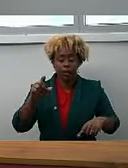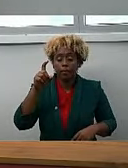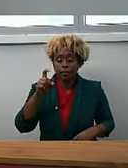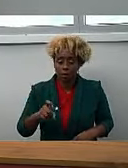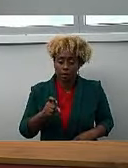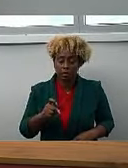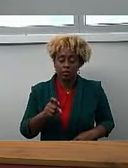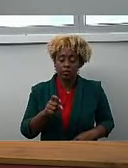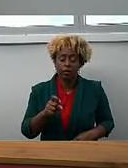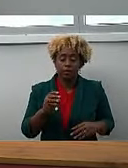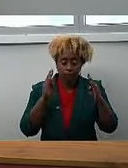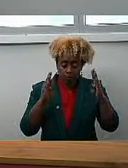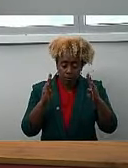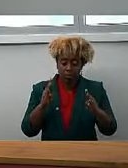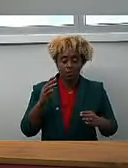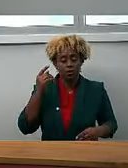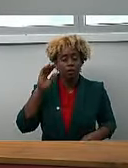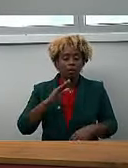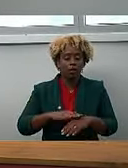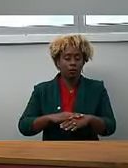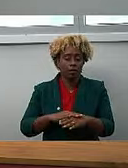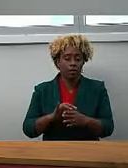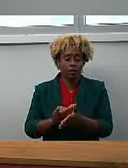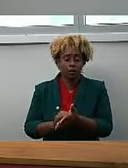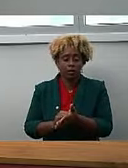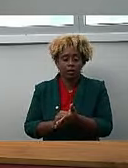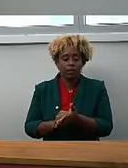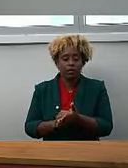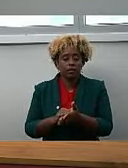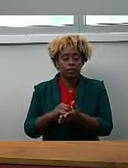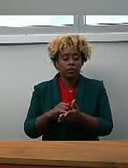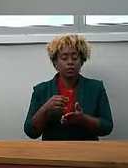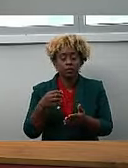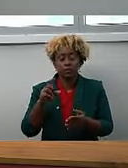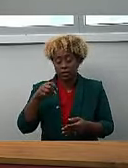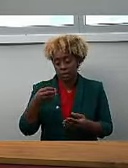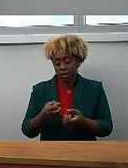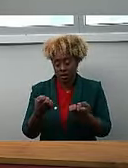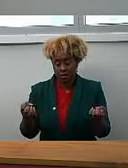and engage in robust economic activity on such lands.